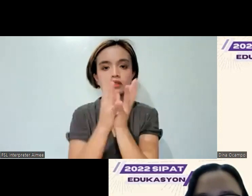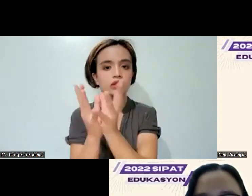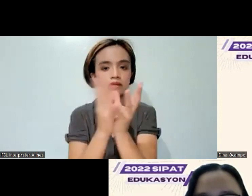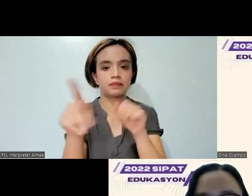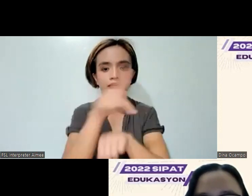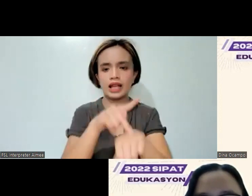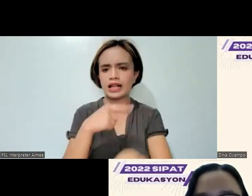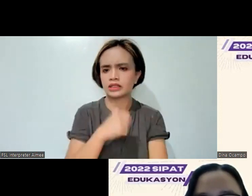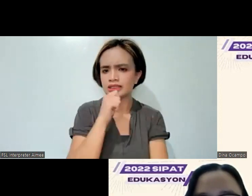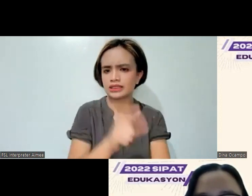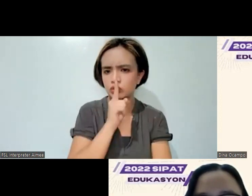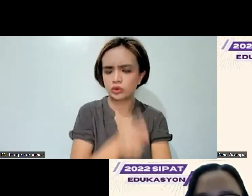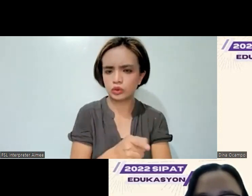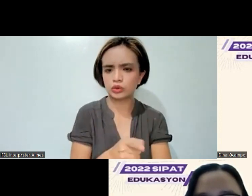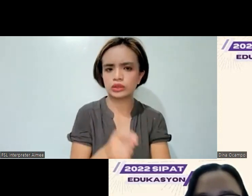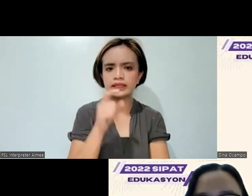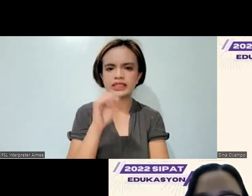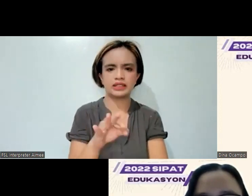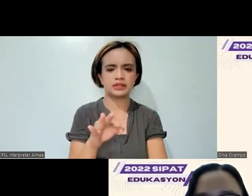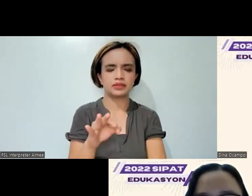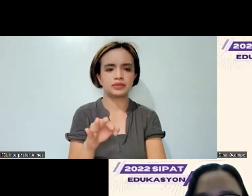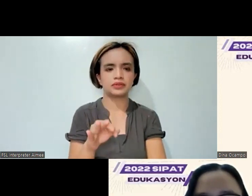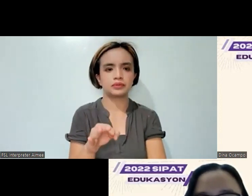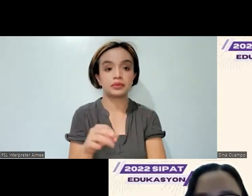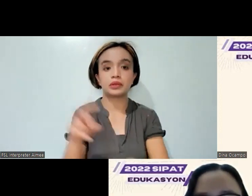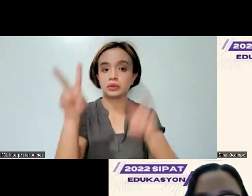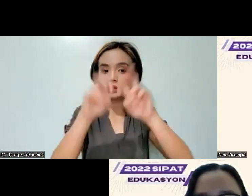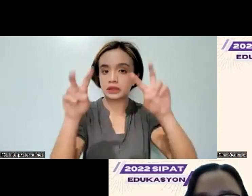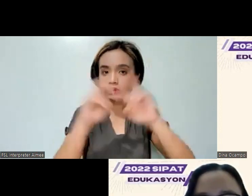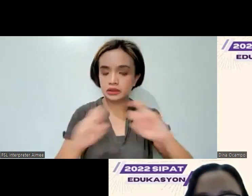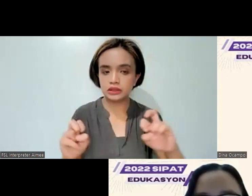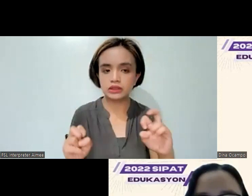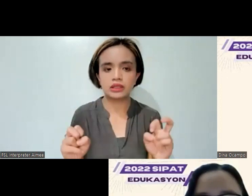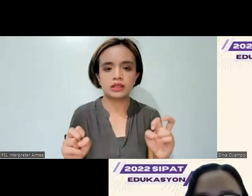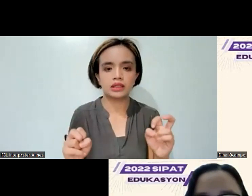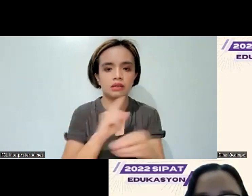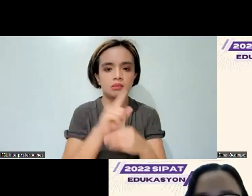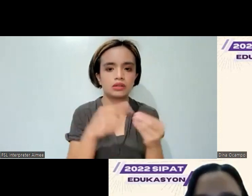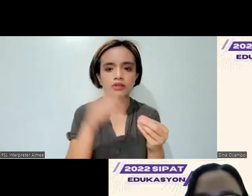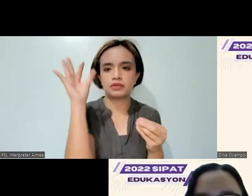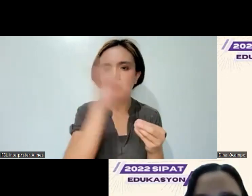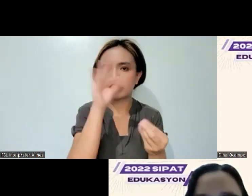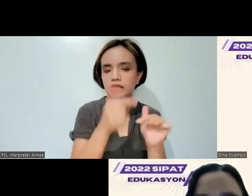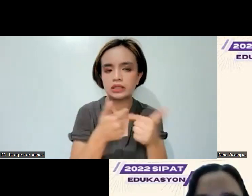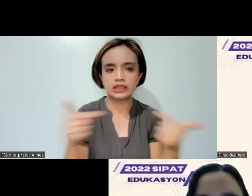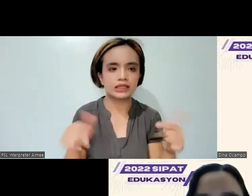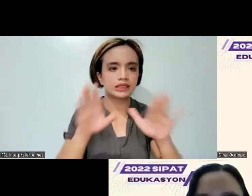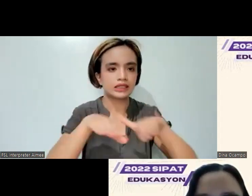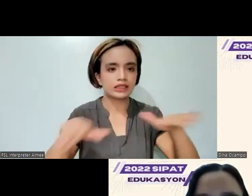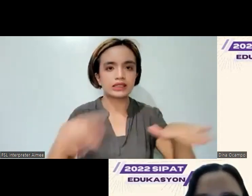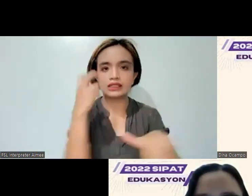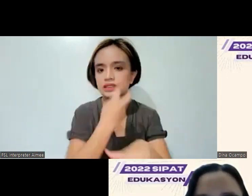sure if it's simply because of a dearth of research on Filipino language children's oral